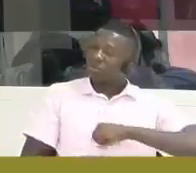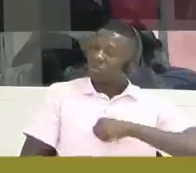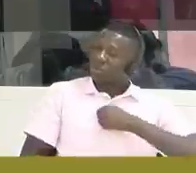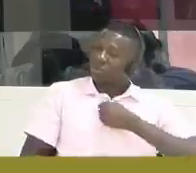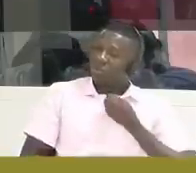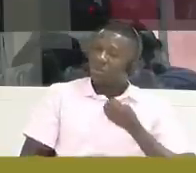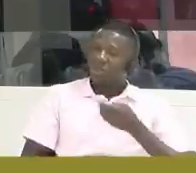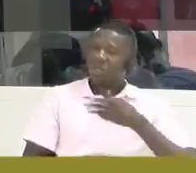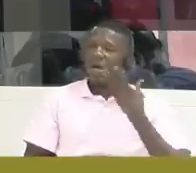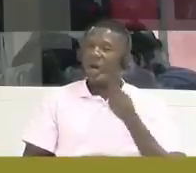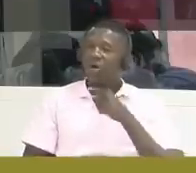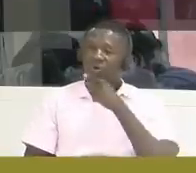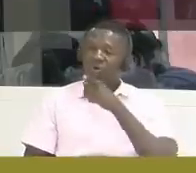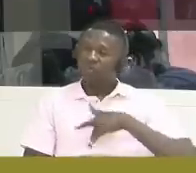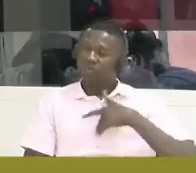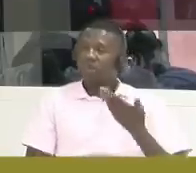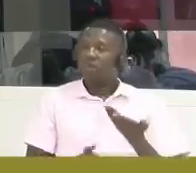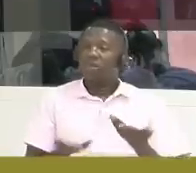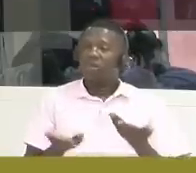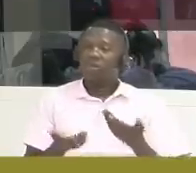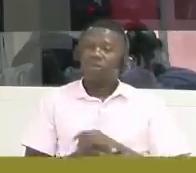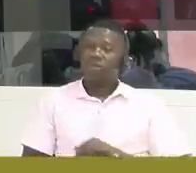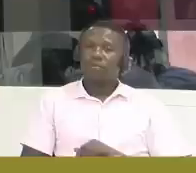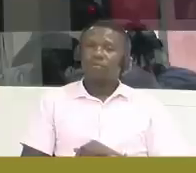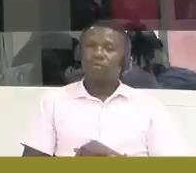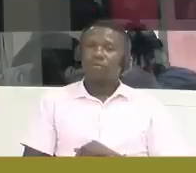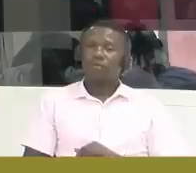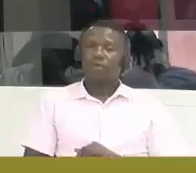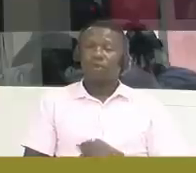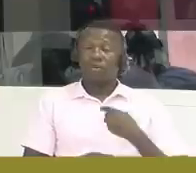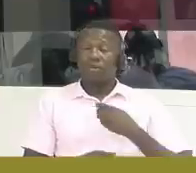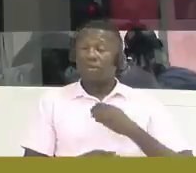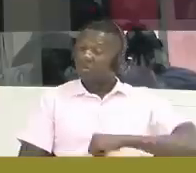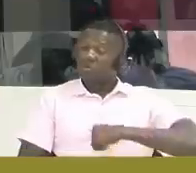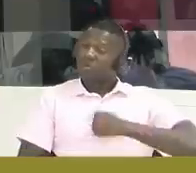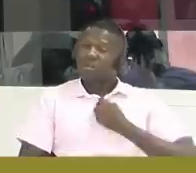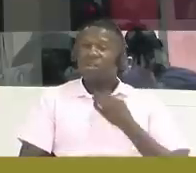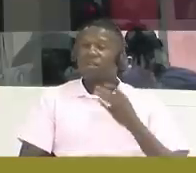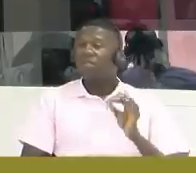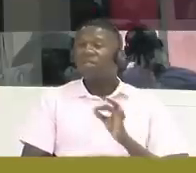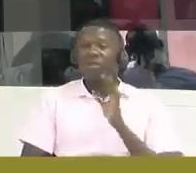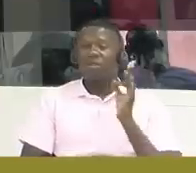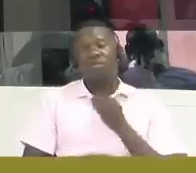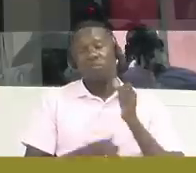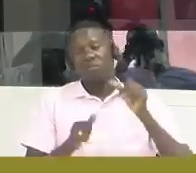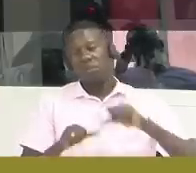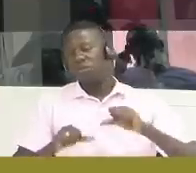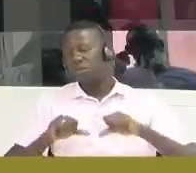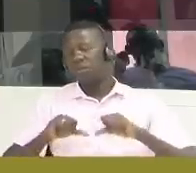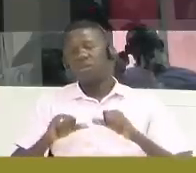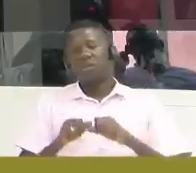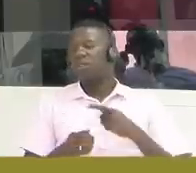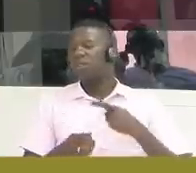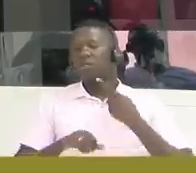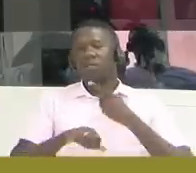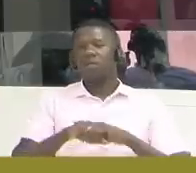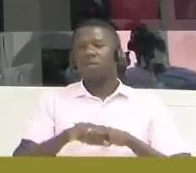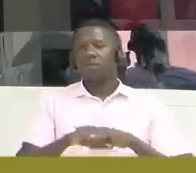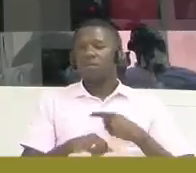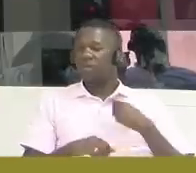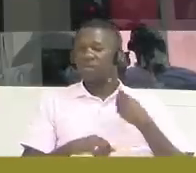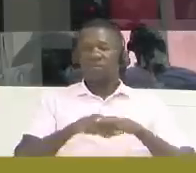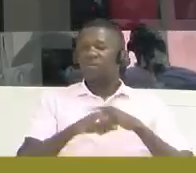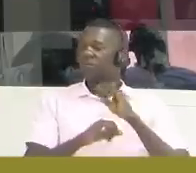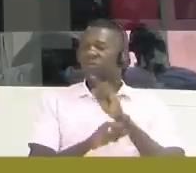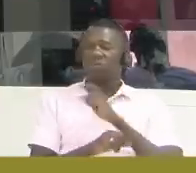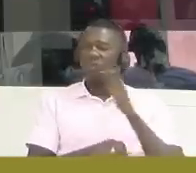this? I was emotionally devastated. At that time, I didn't even think of